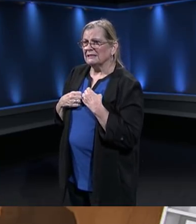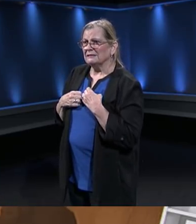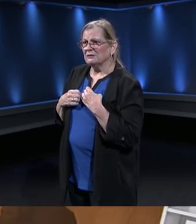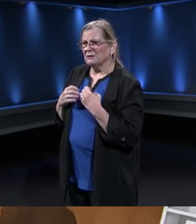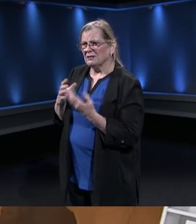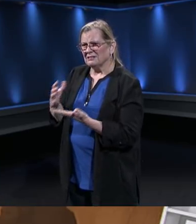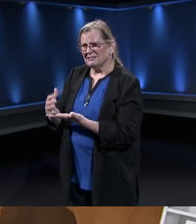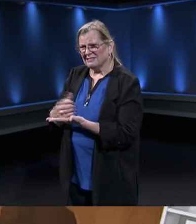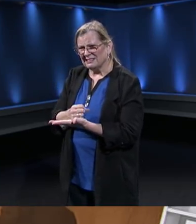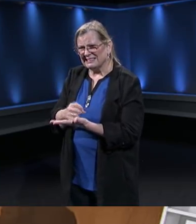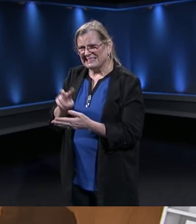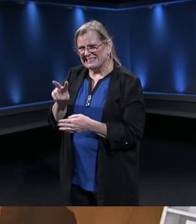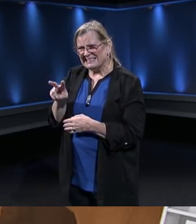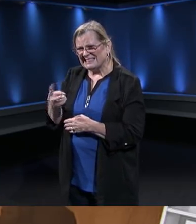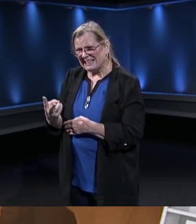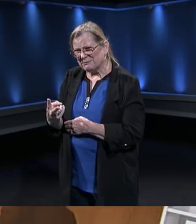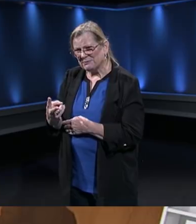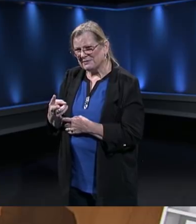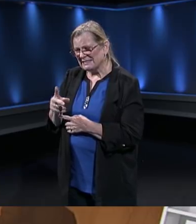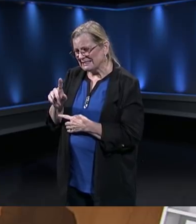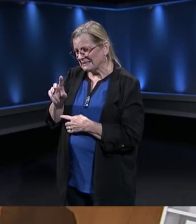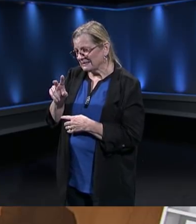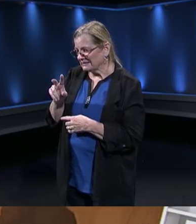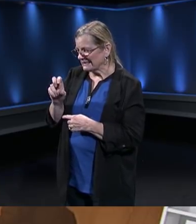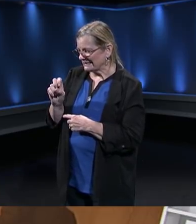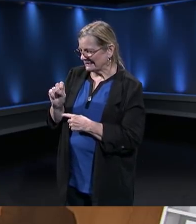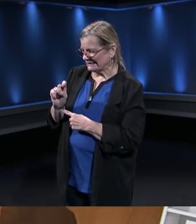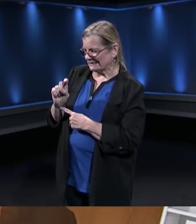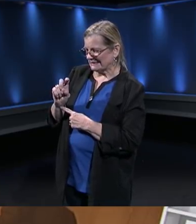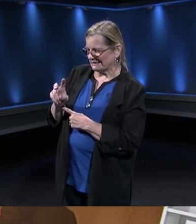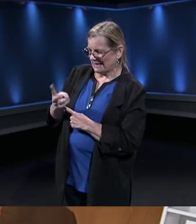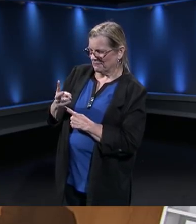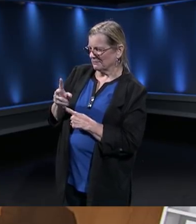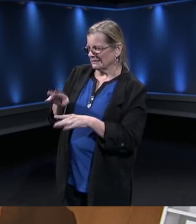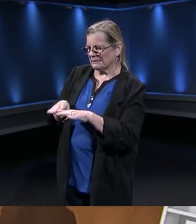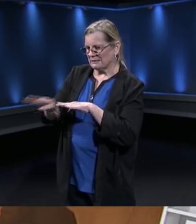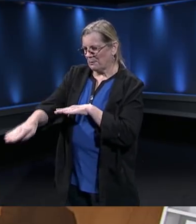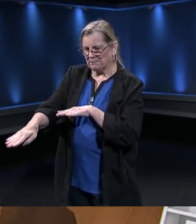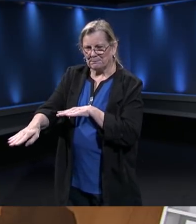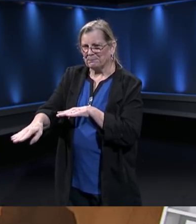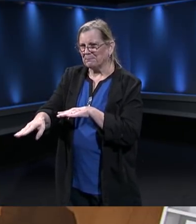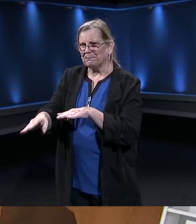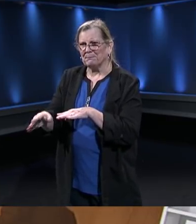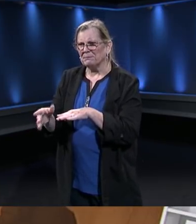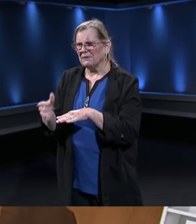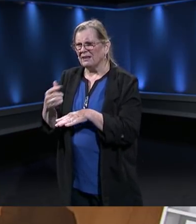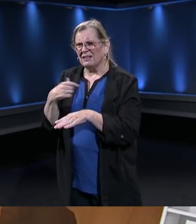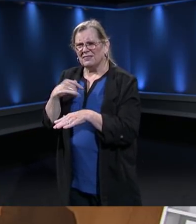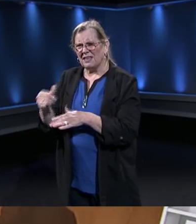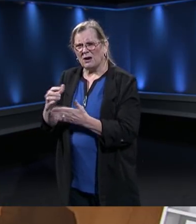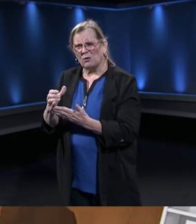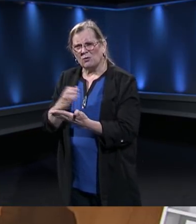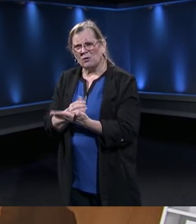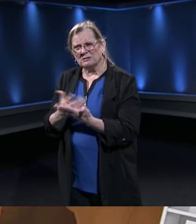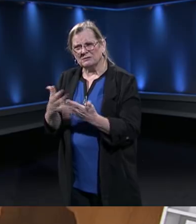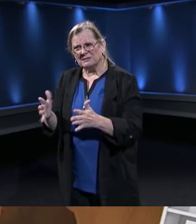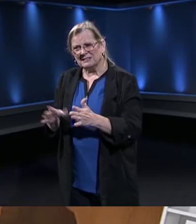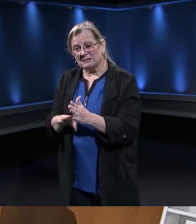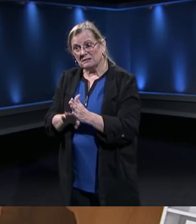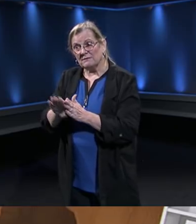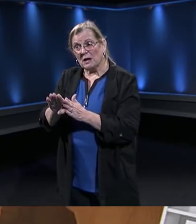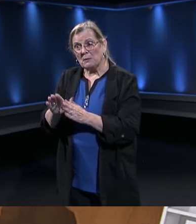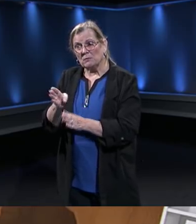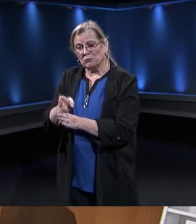please confirm whether or not that's accurate. And then secondary, that curriculum is designed for pre-K through 8th grade. So